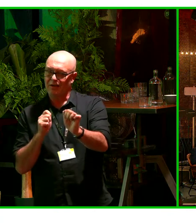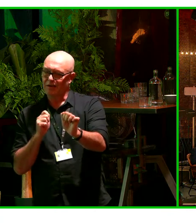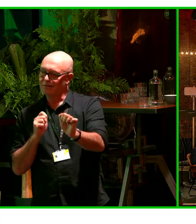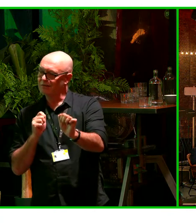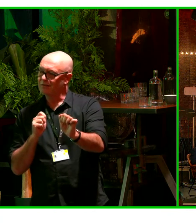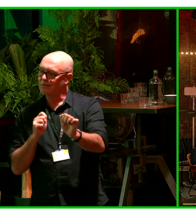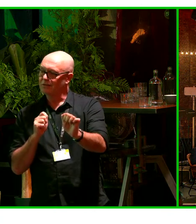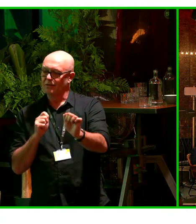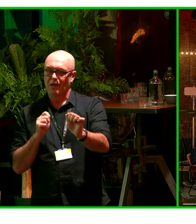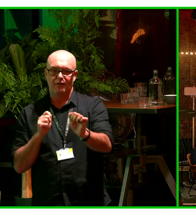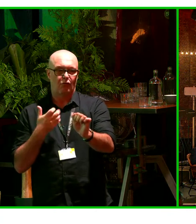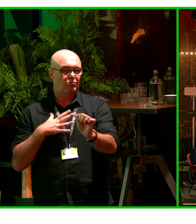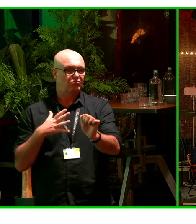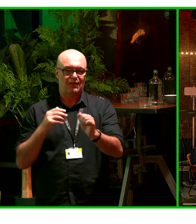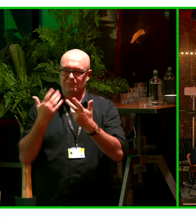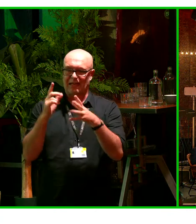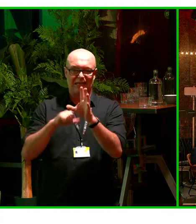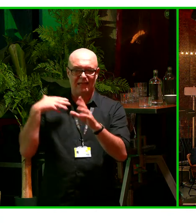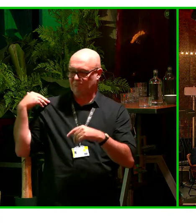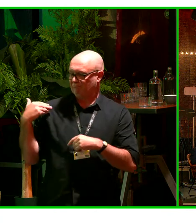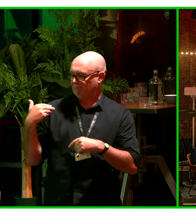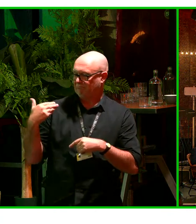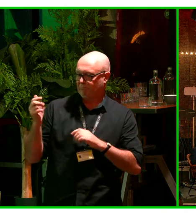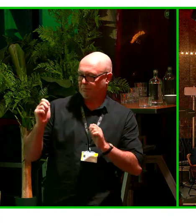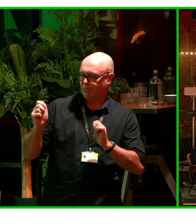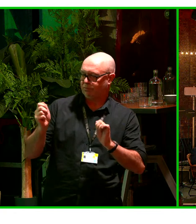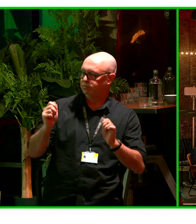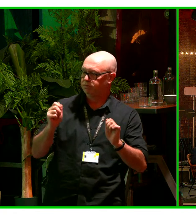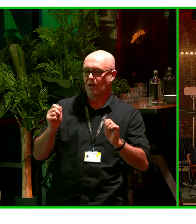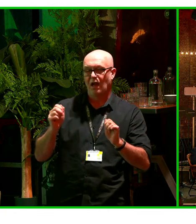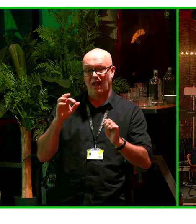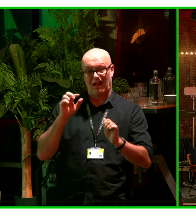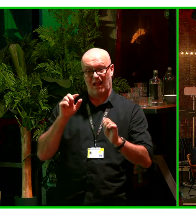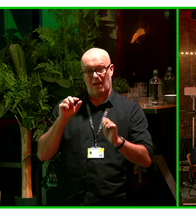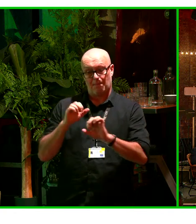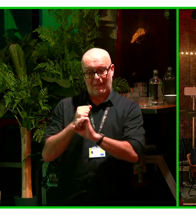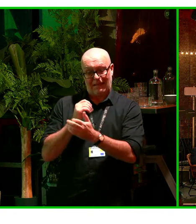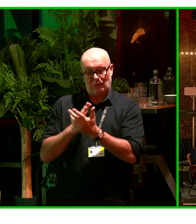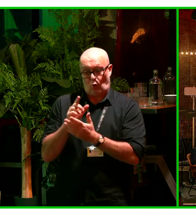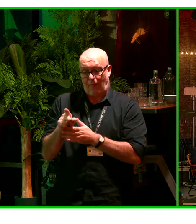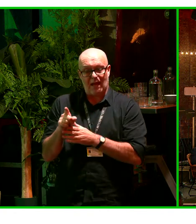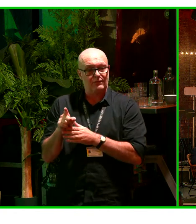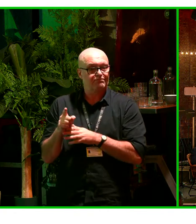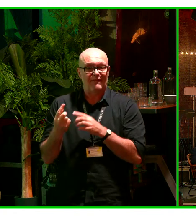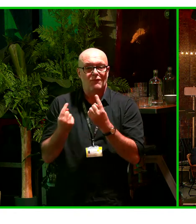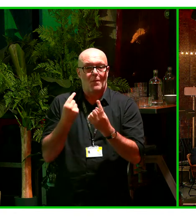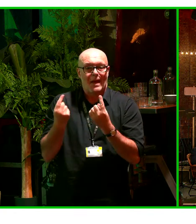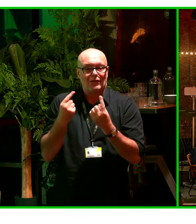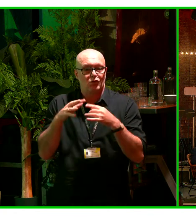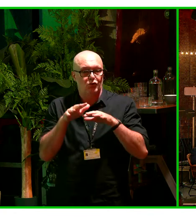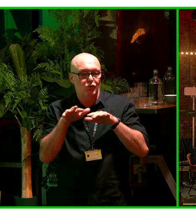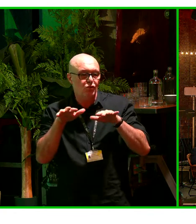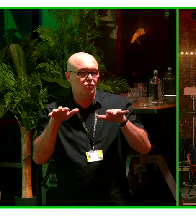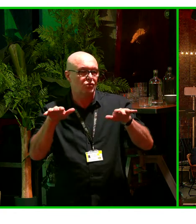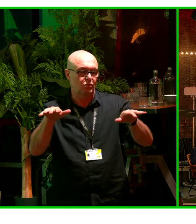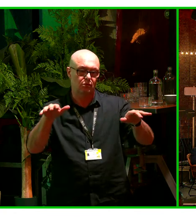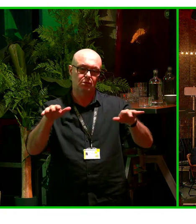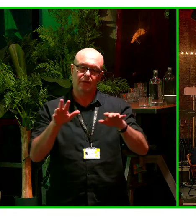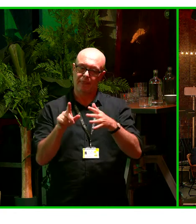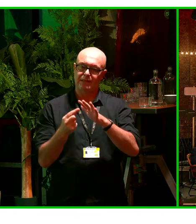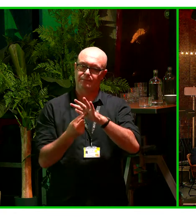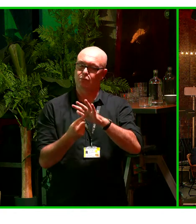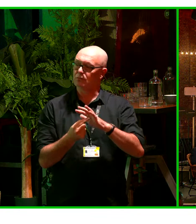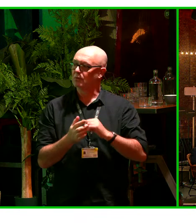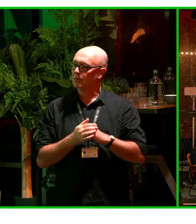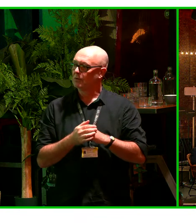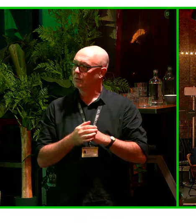last decades. And getting that message across that, you know, we've got to move forward together. And that's, you know,